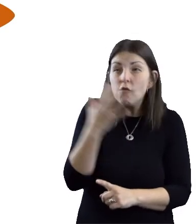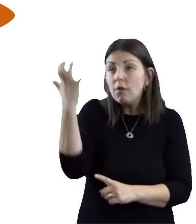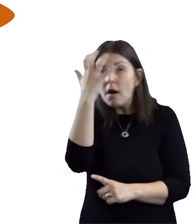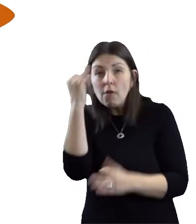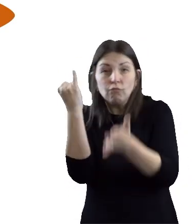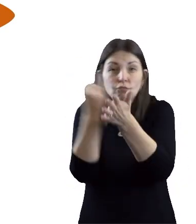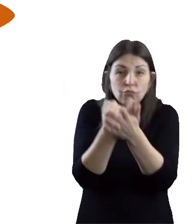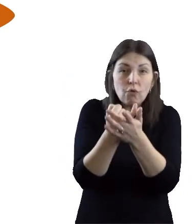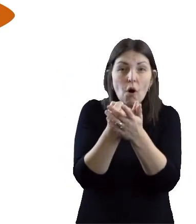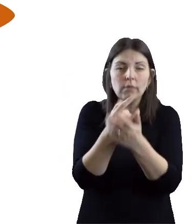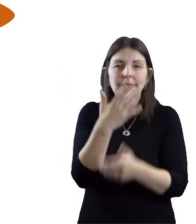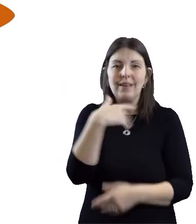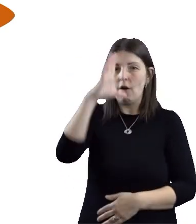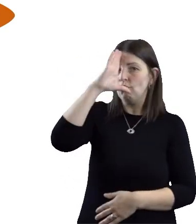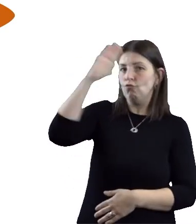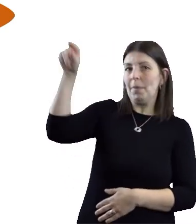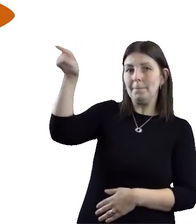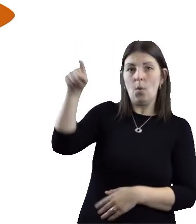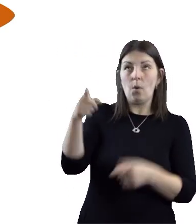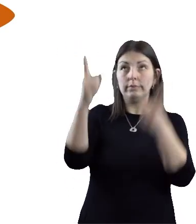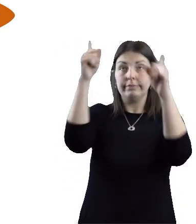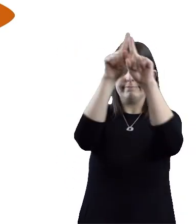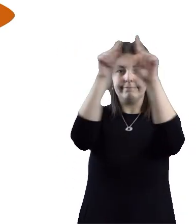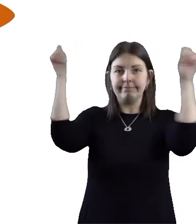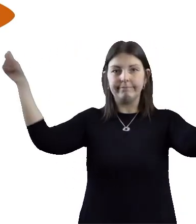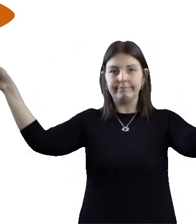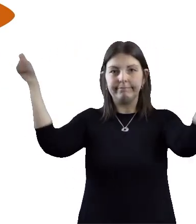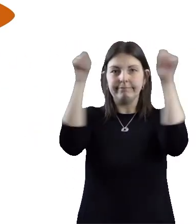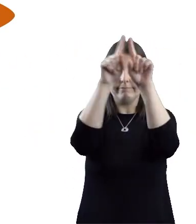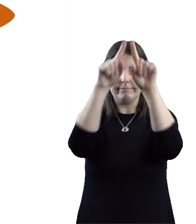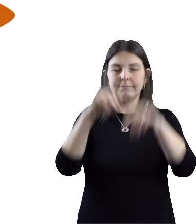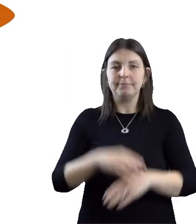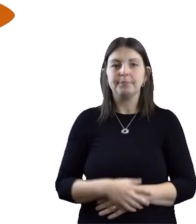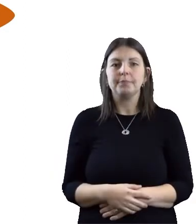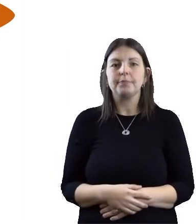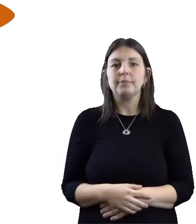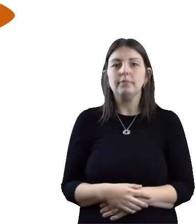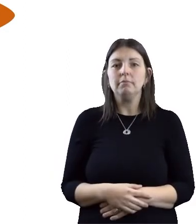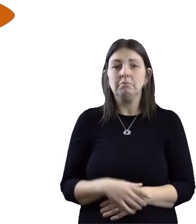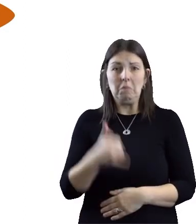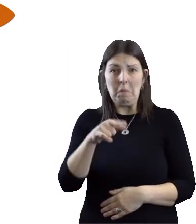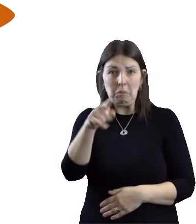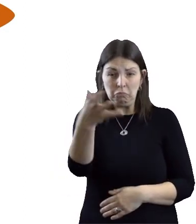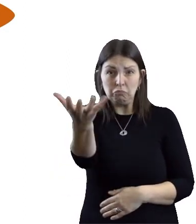report@phishing.gov.uk. If you do receive a phishing text message, forward the message to 7726.